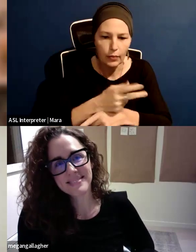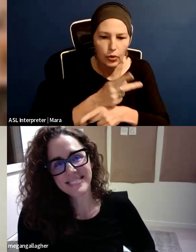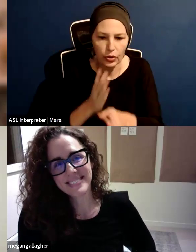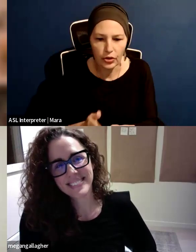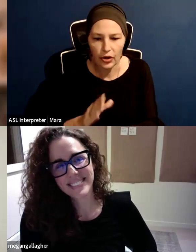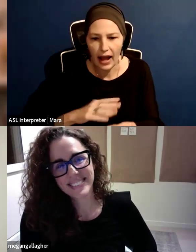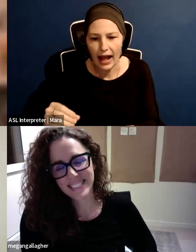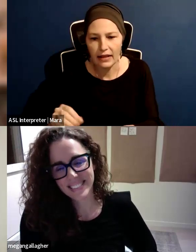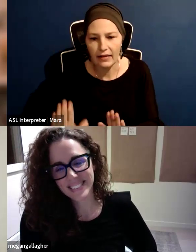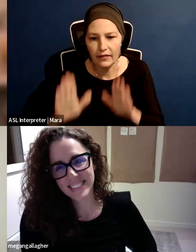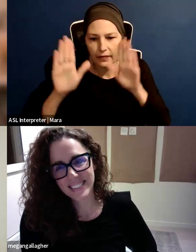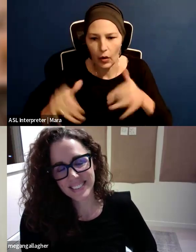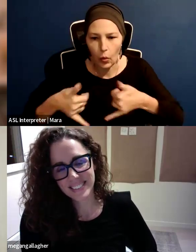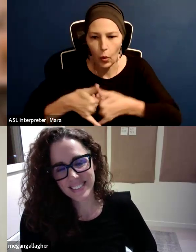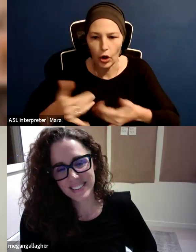producer, playwright,